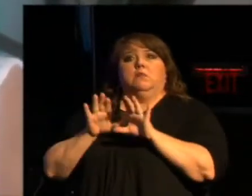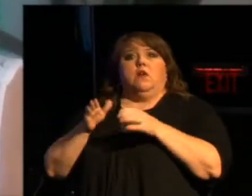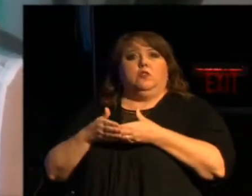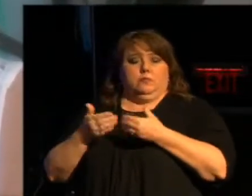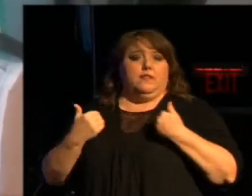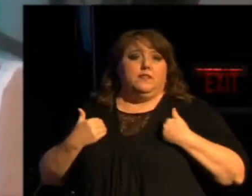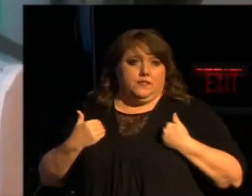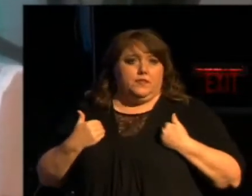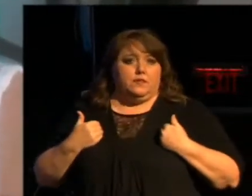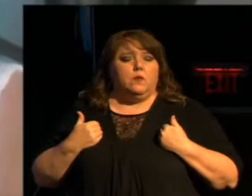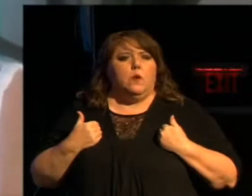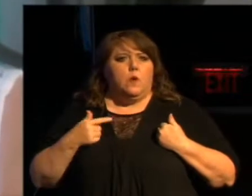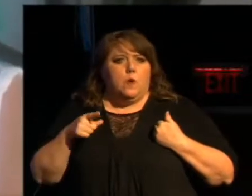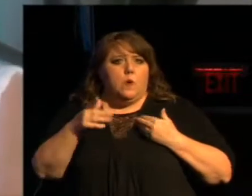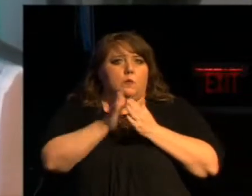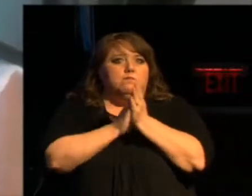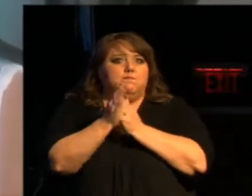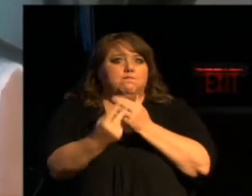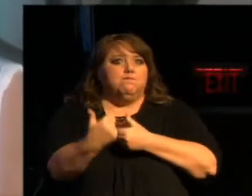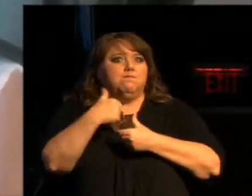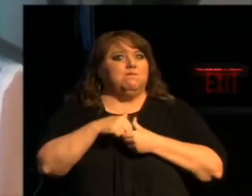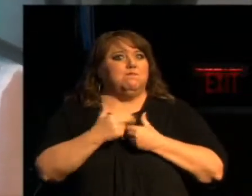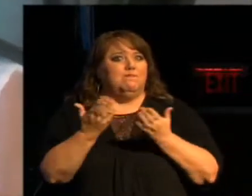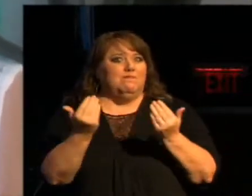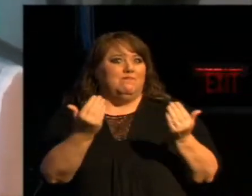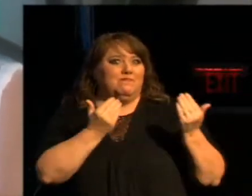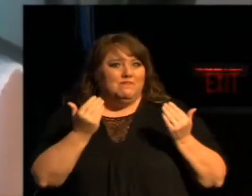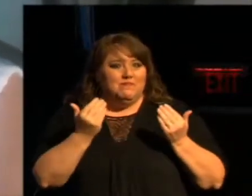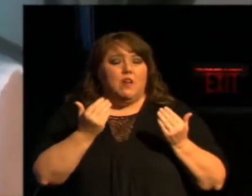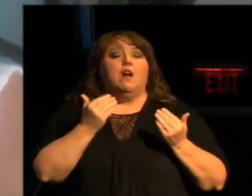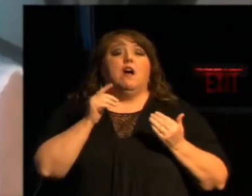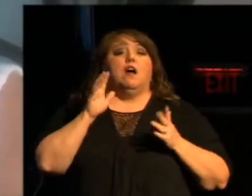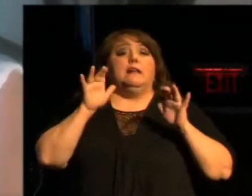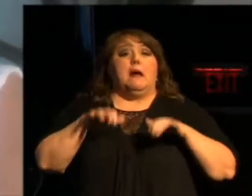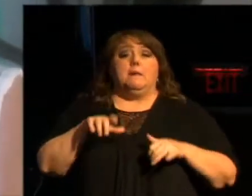would love to see you join one. You can just go to